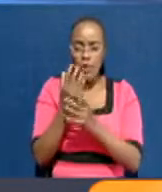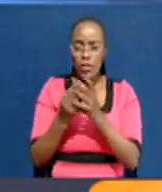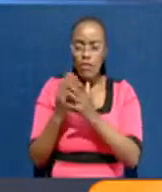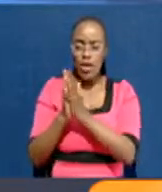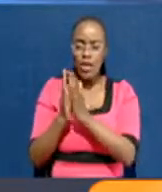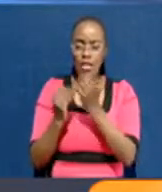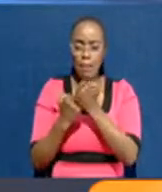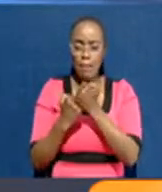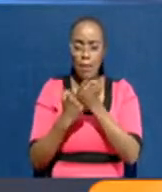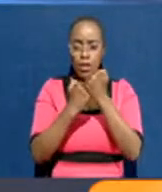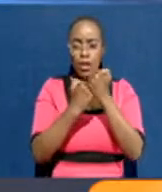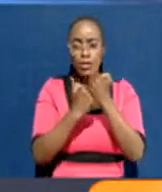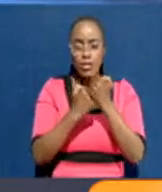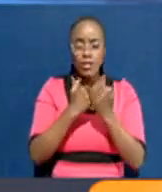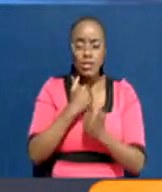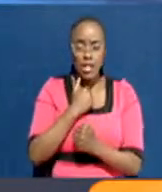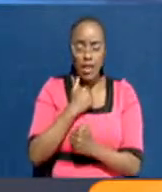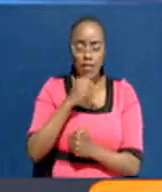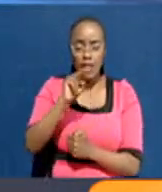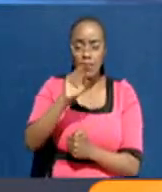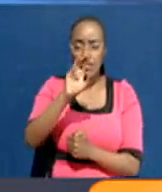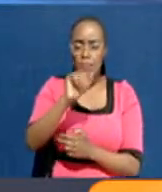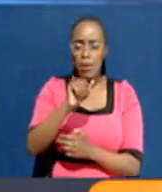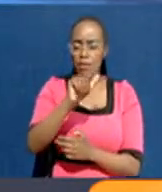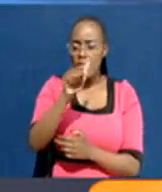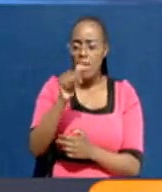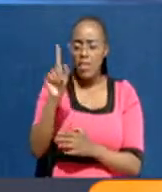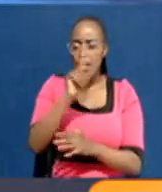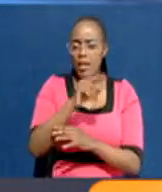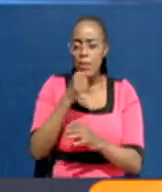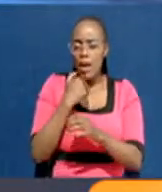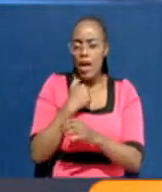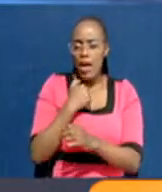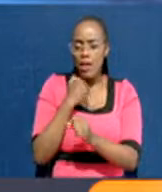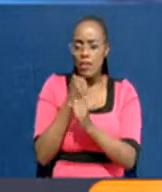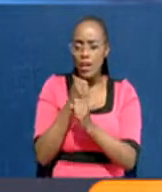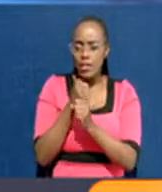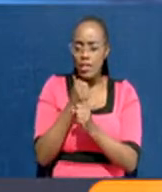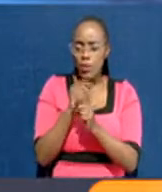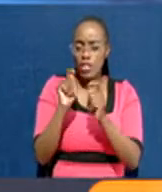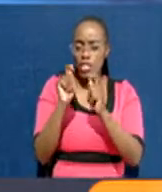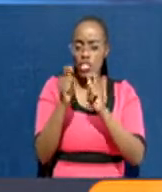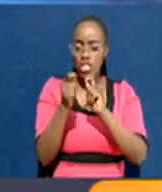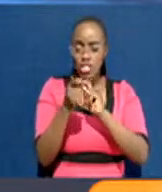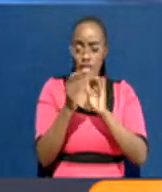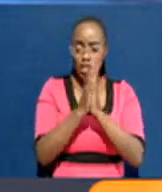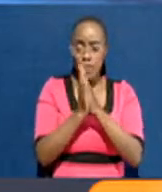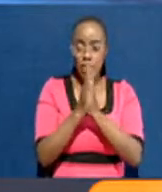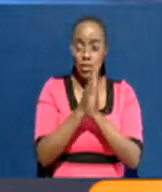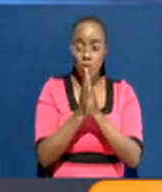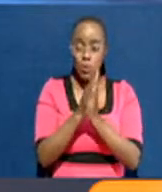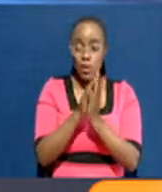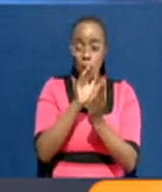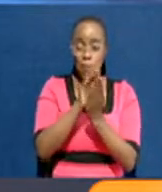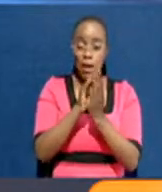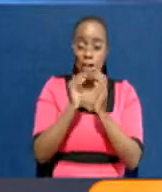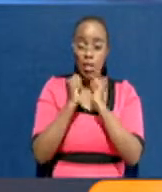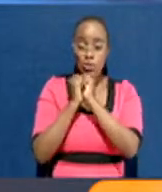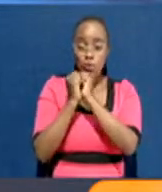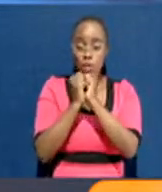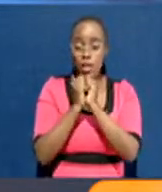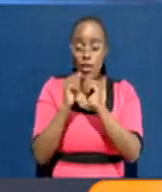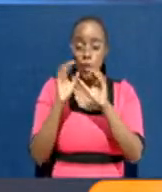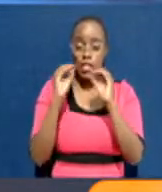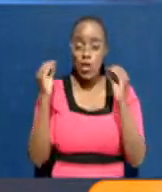supported by NCBA. So that's the other thing that we do. Certainly, I think Change the Story that we have done together with the organization